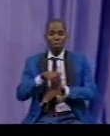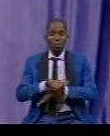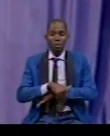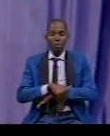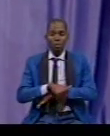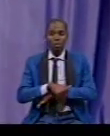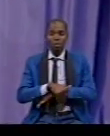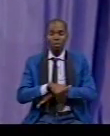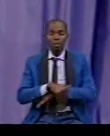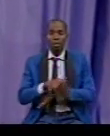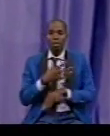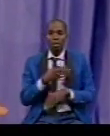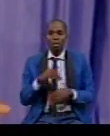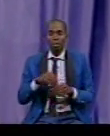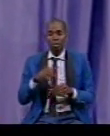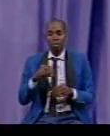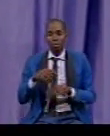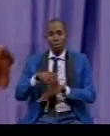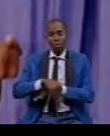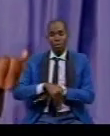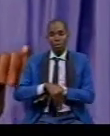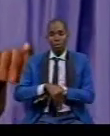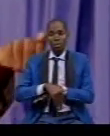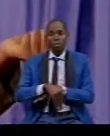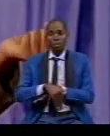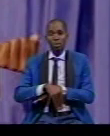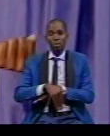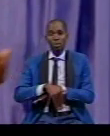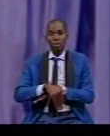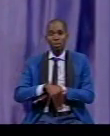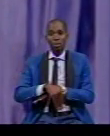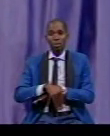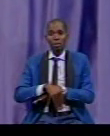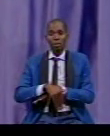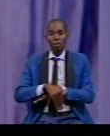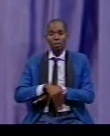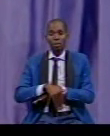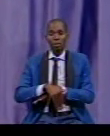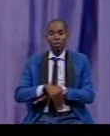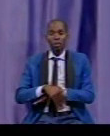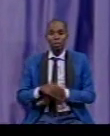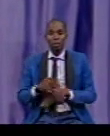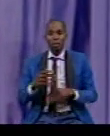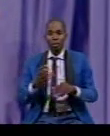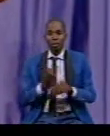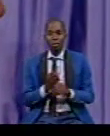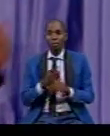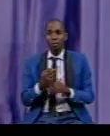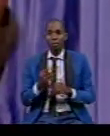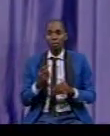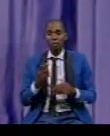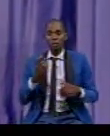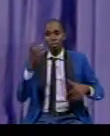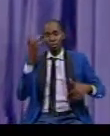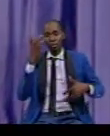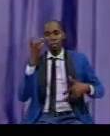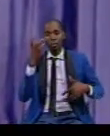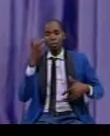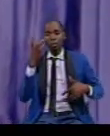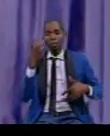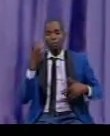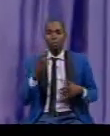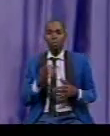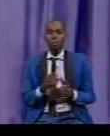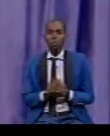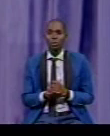myself. Therefore, Lord, here am I. The sin wants to destroy me. The sin wants to pull me